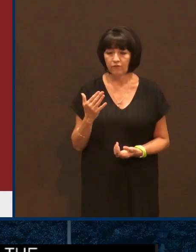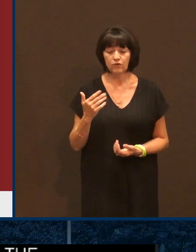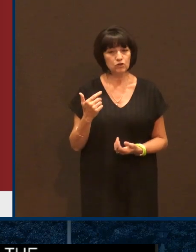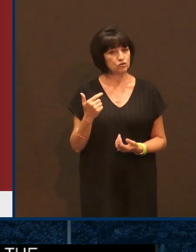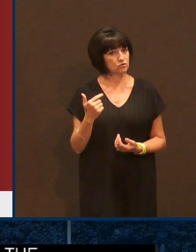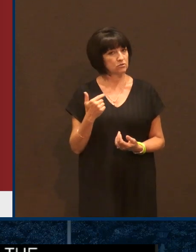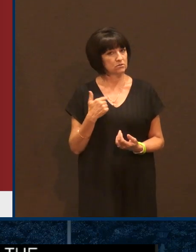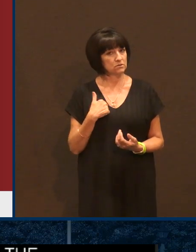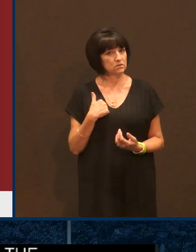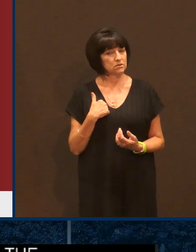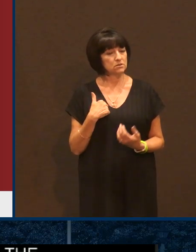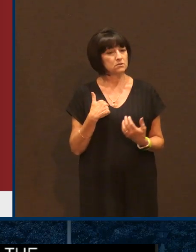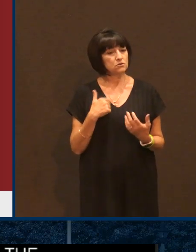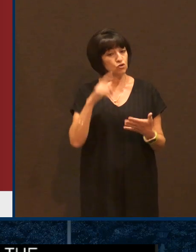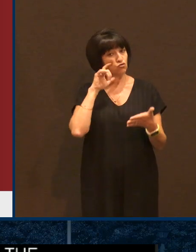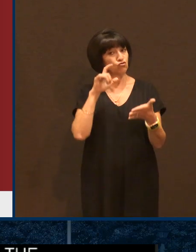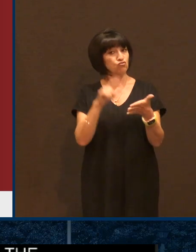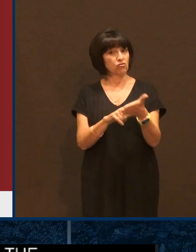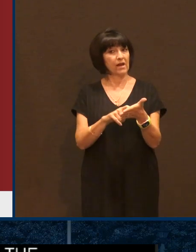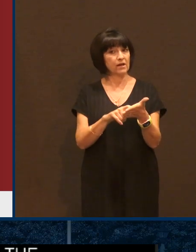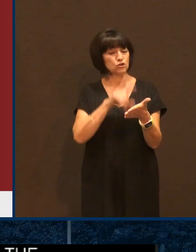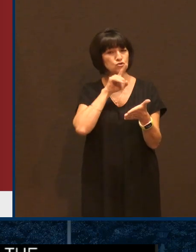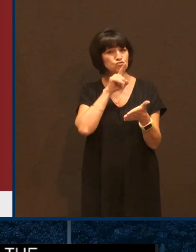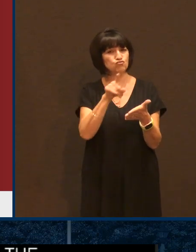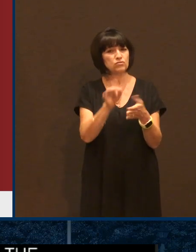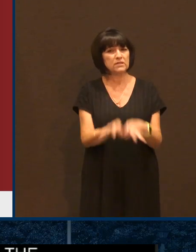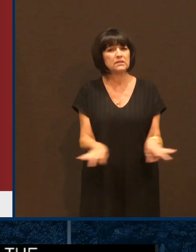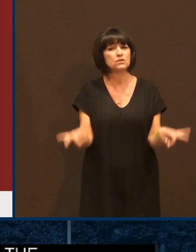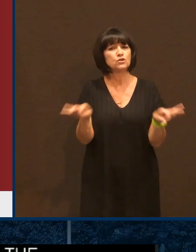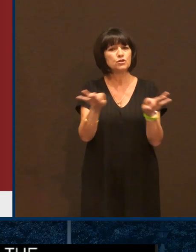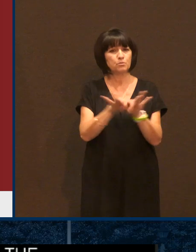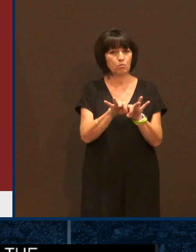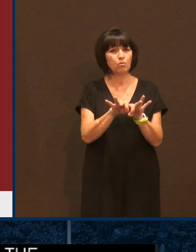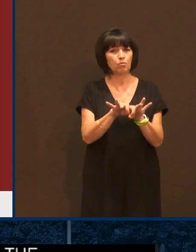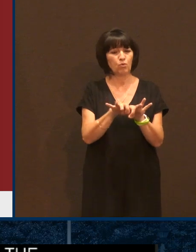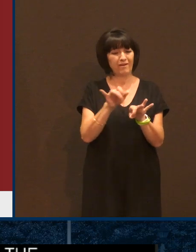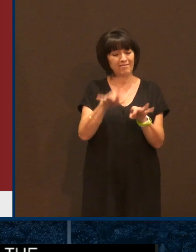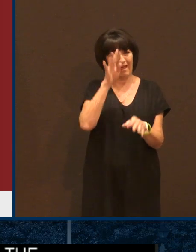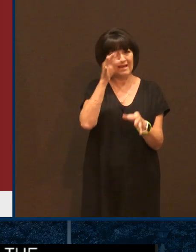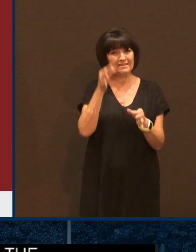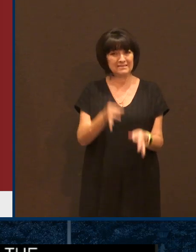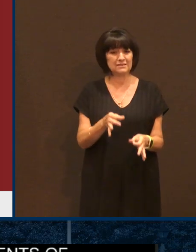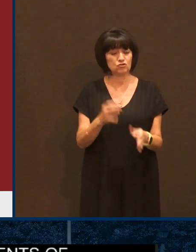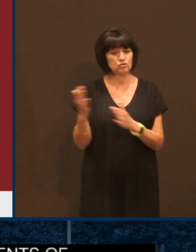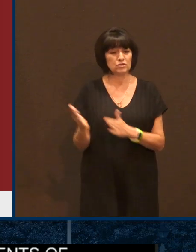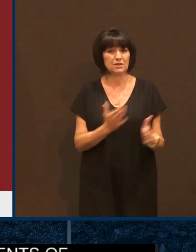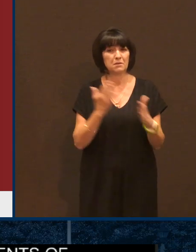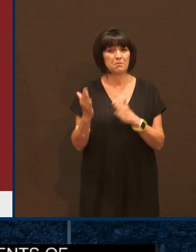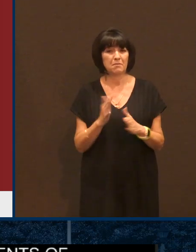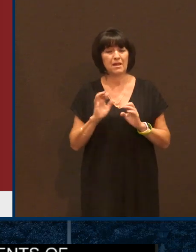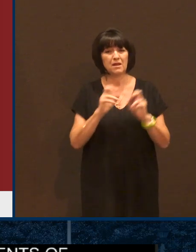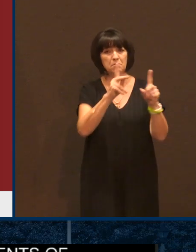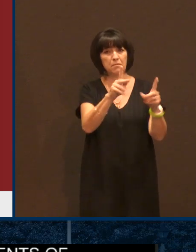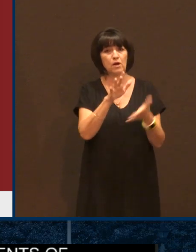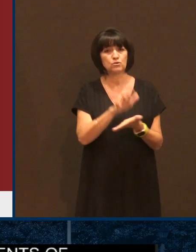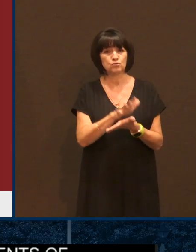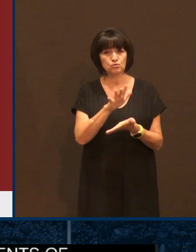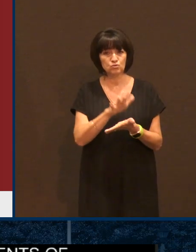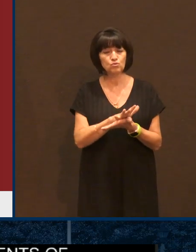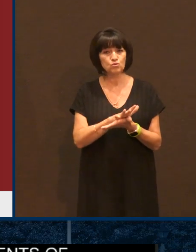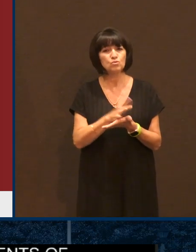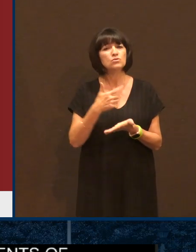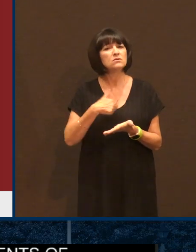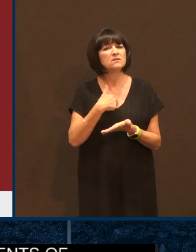the true importance of the decisions that have to be made about returning to school, and also valuing the voices of